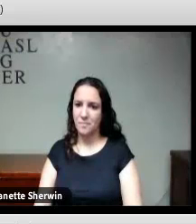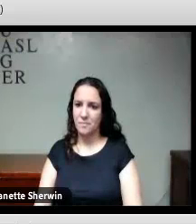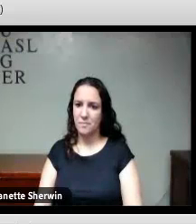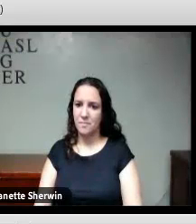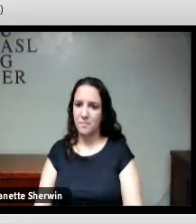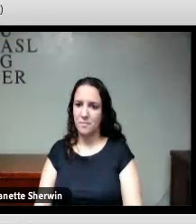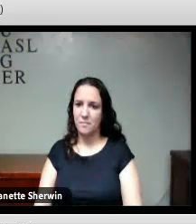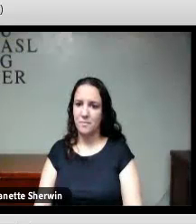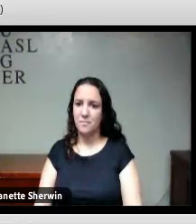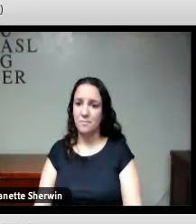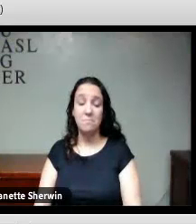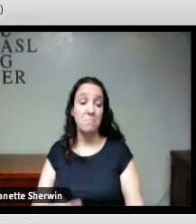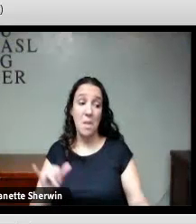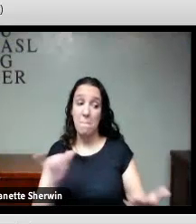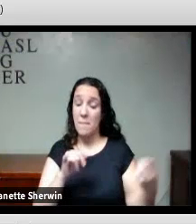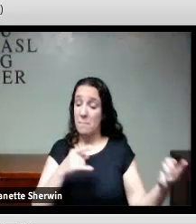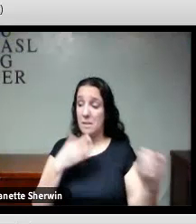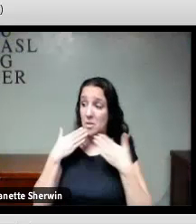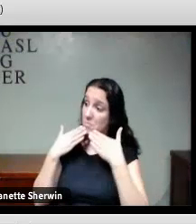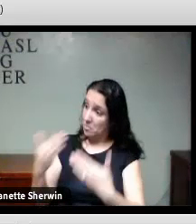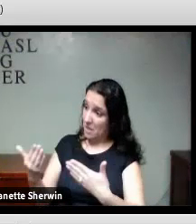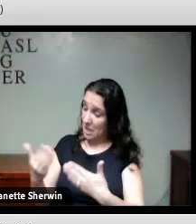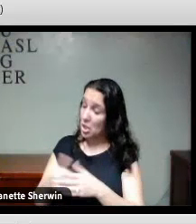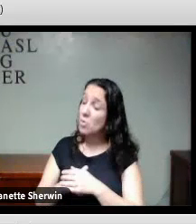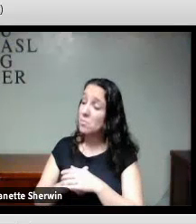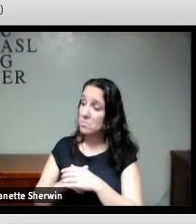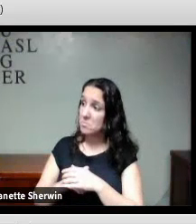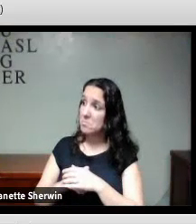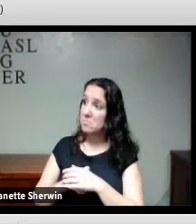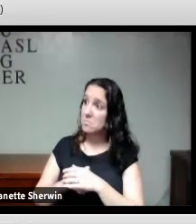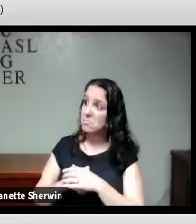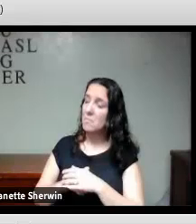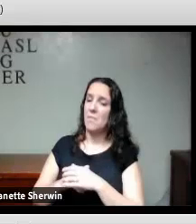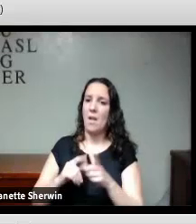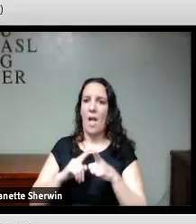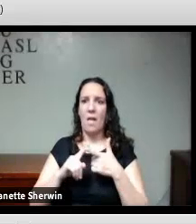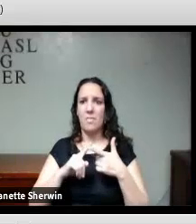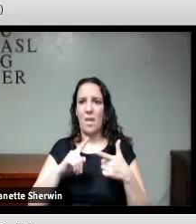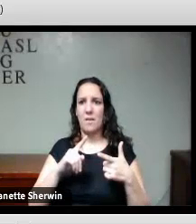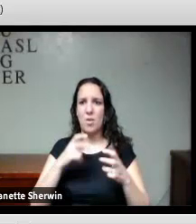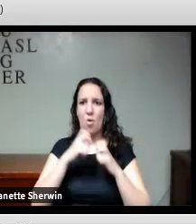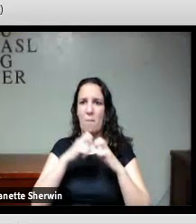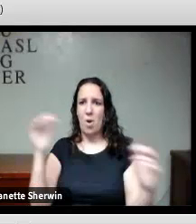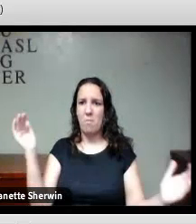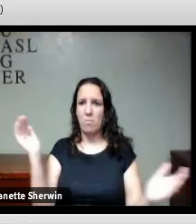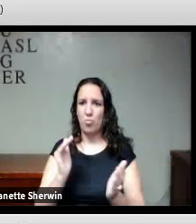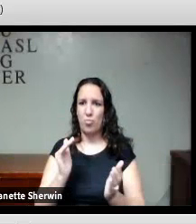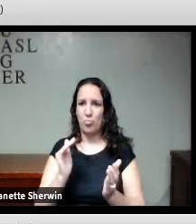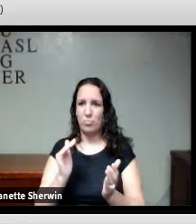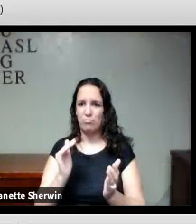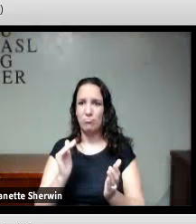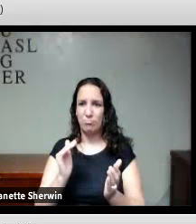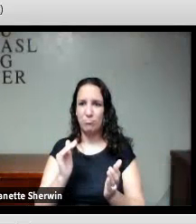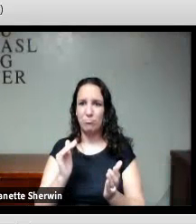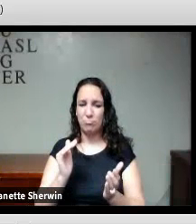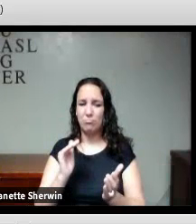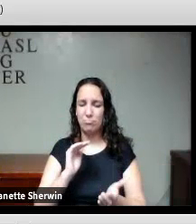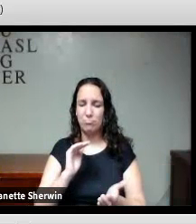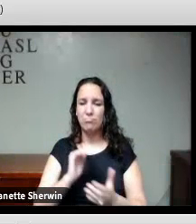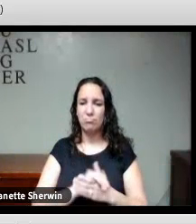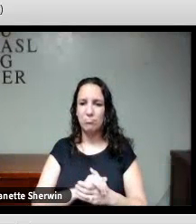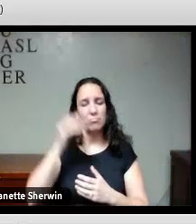also might thank you back. Absolutely. And when they do that, it then de-escalates again, doesn't it, Doreen and Iman? It